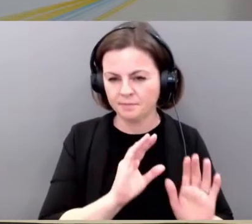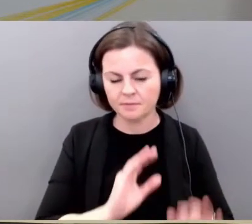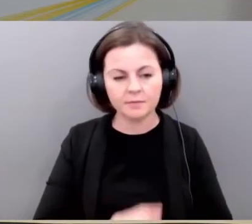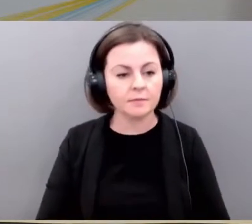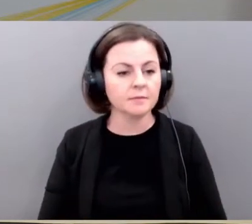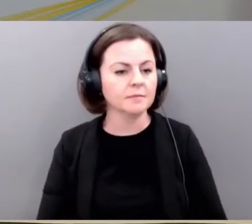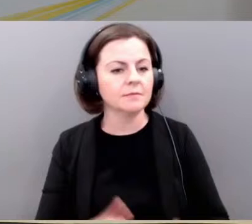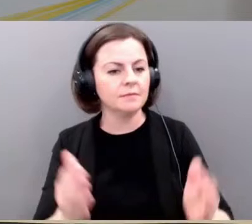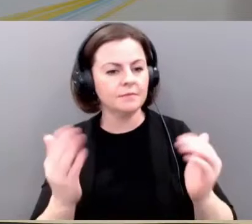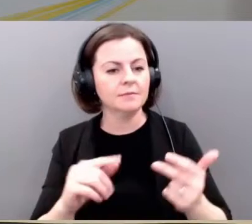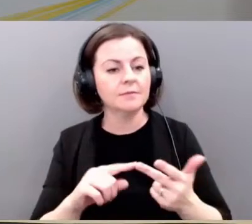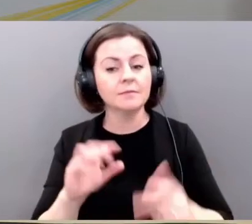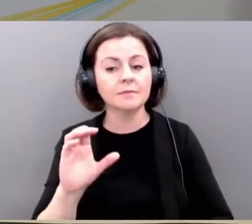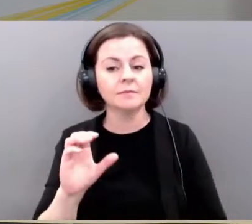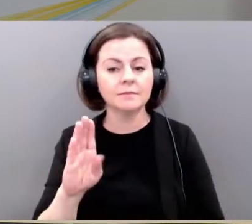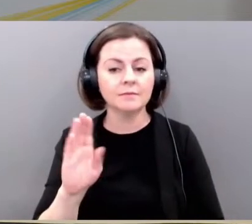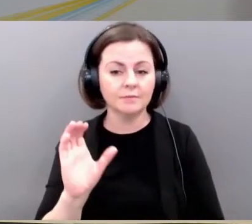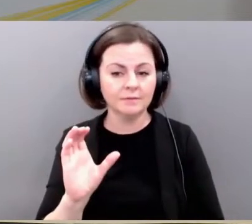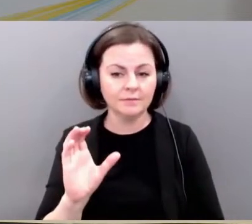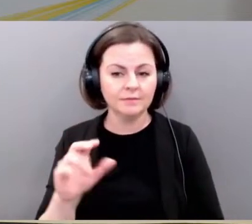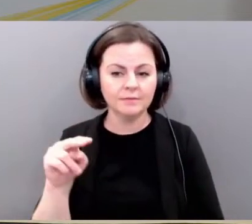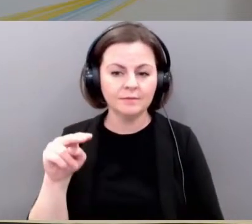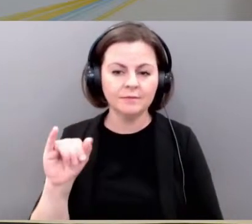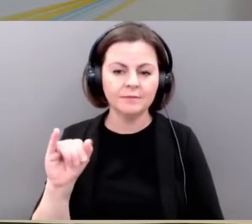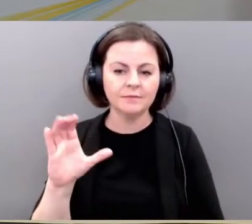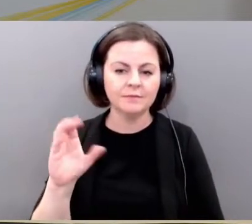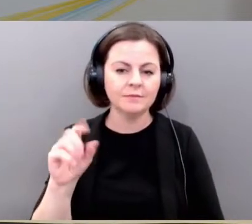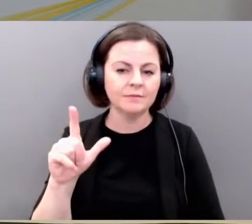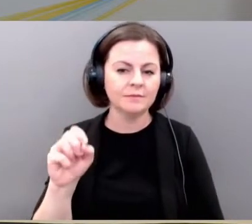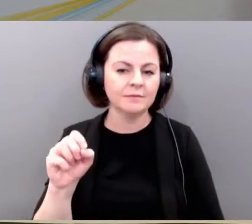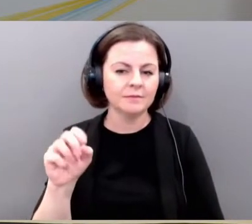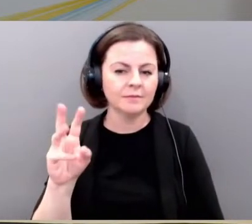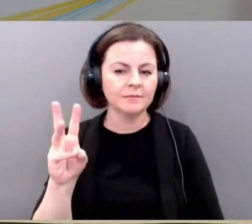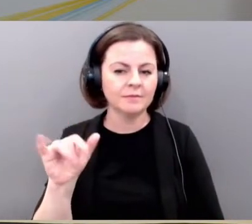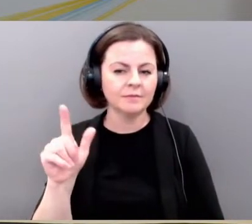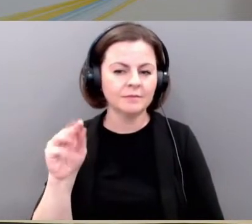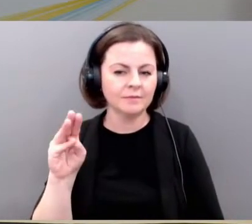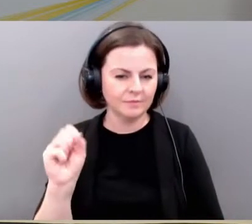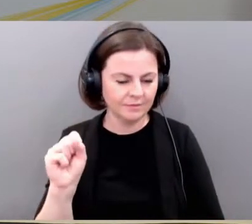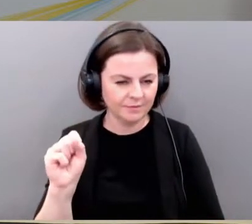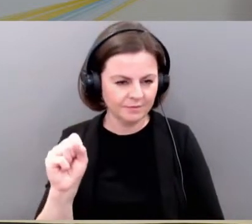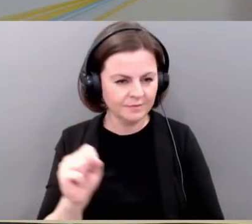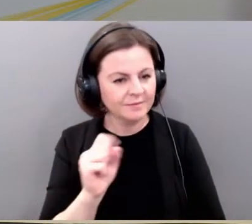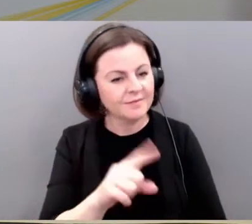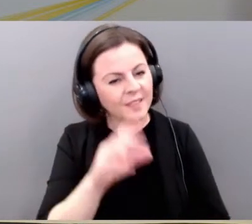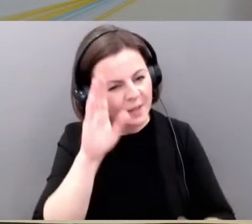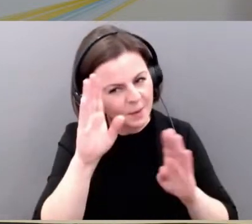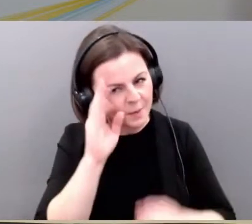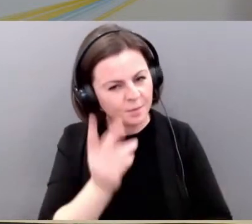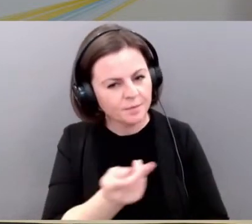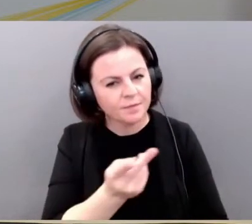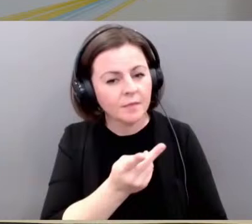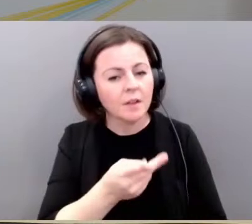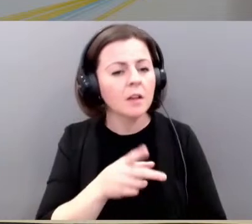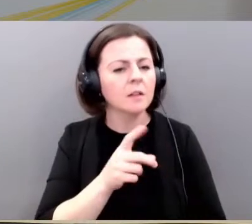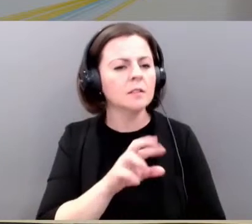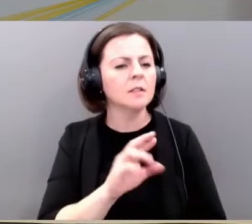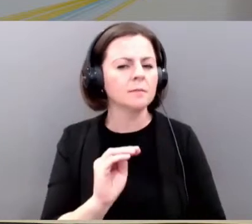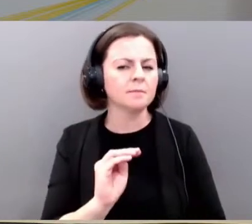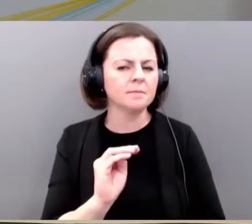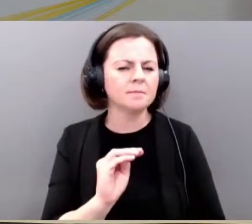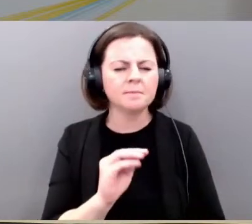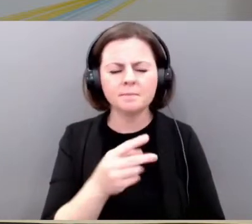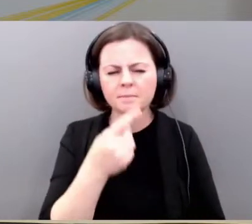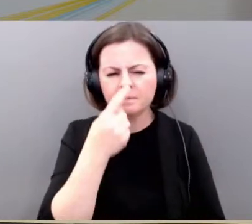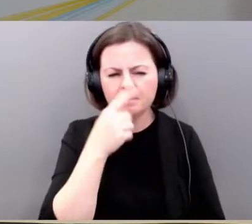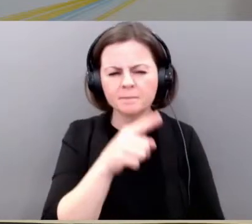Nicole Williams, CBC. Hi to you both. Dr. Morrison, I'm wondering if you could just be a little more